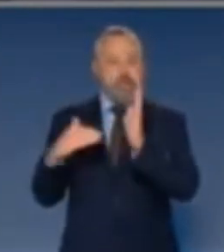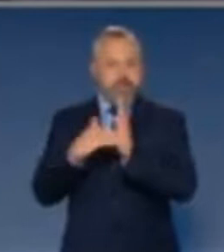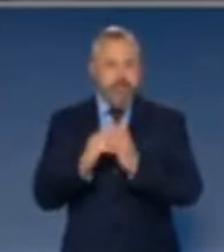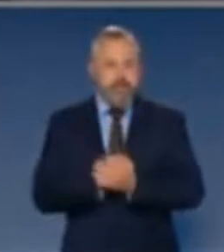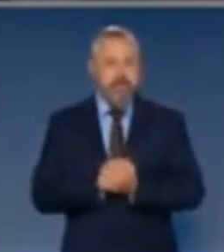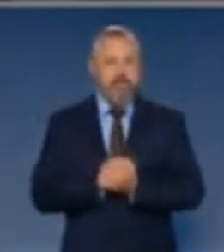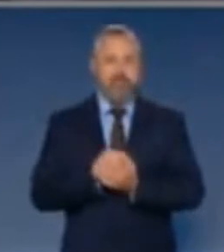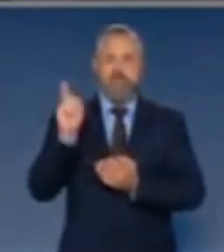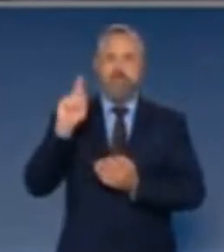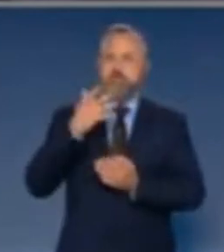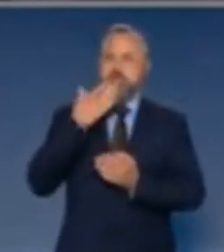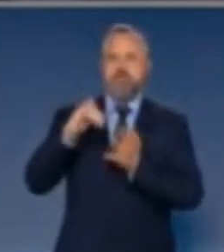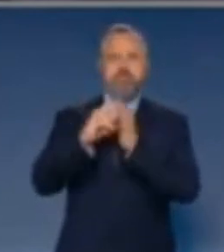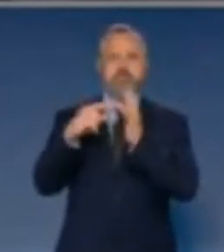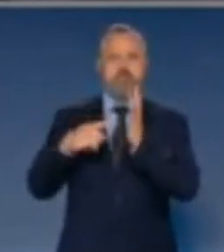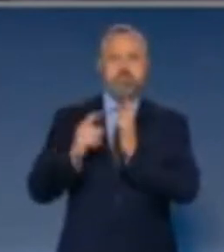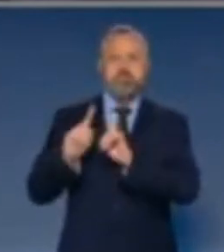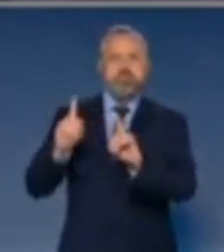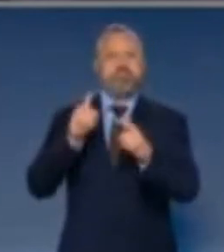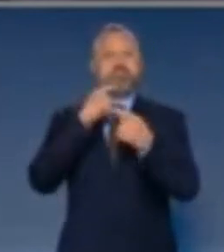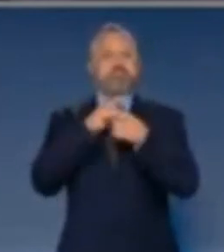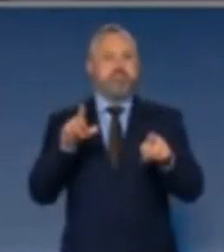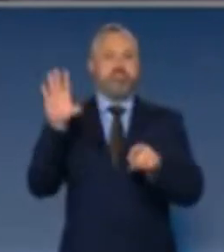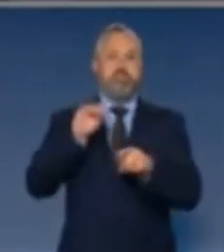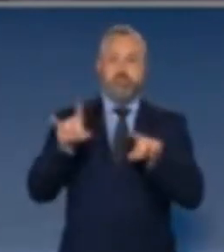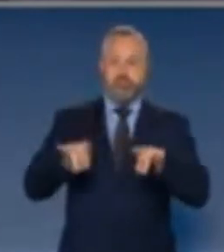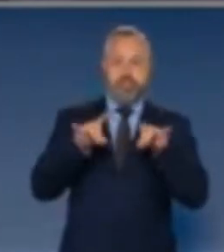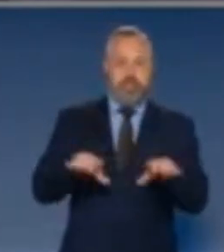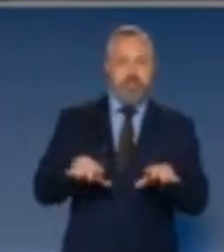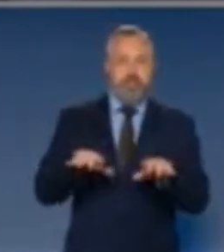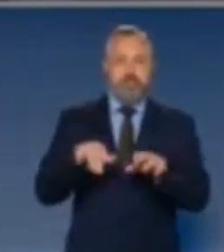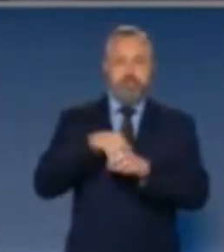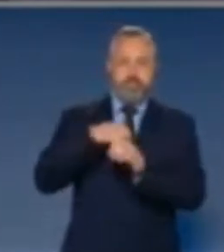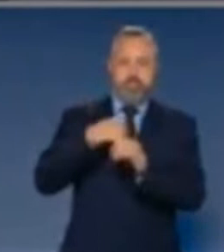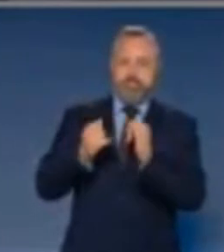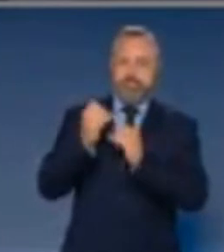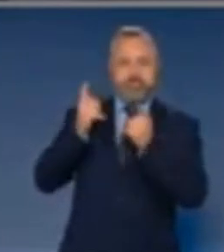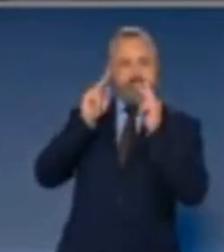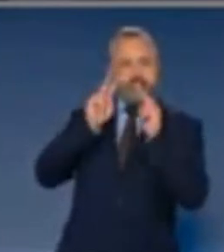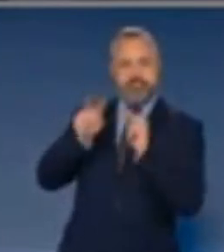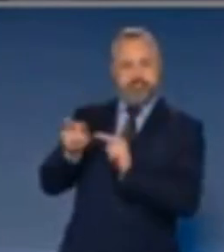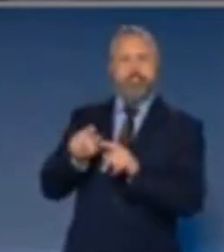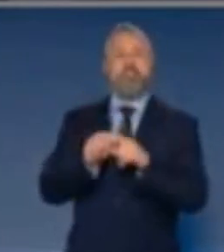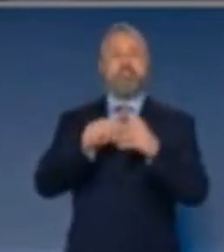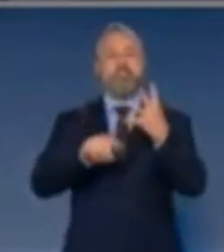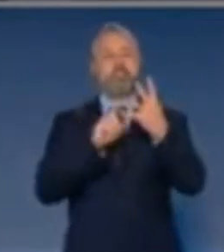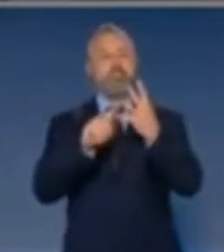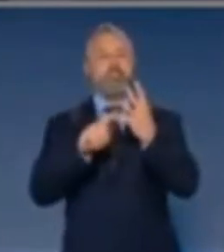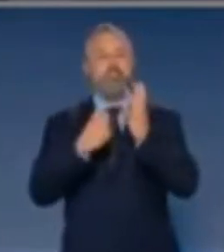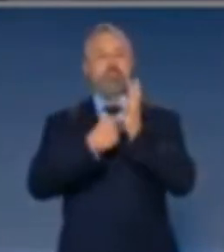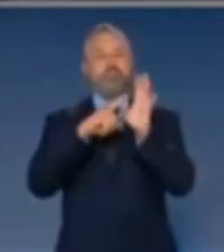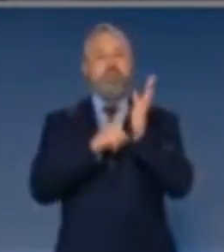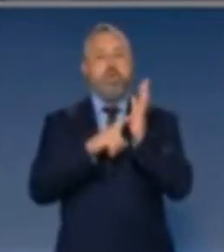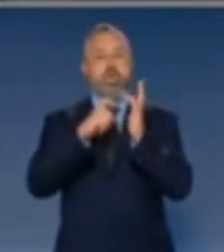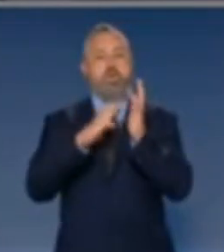hotspot declaration made by the Chief Medical Officer. And fourthly, the Aged Care Royal Commission and